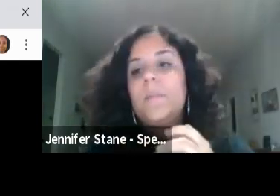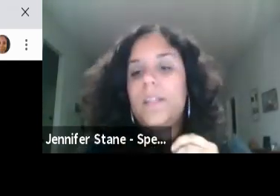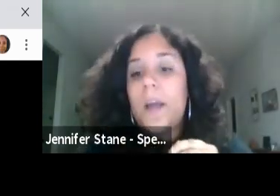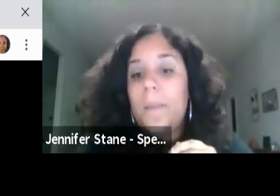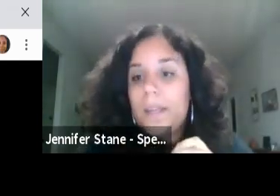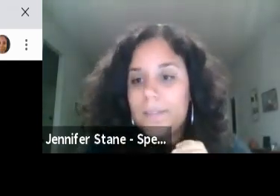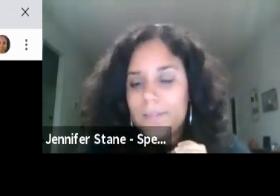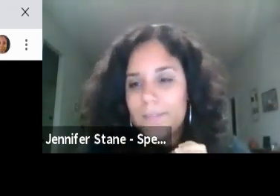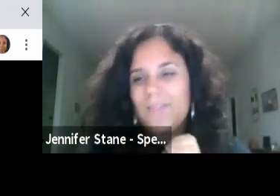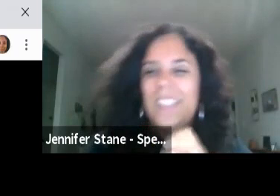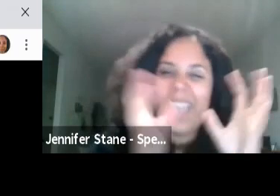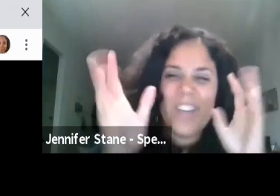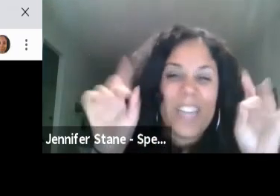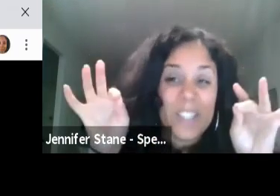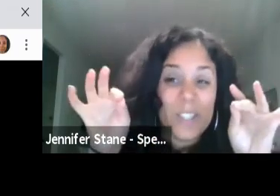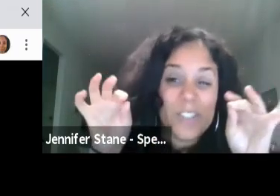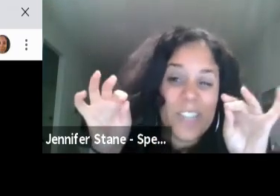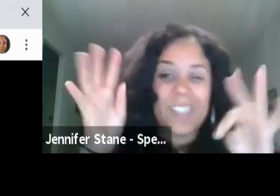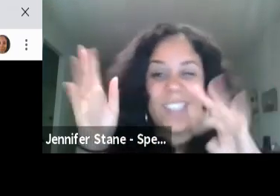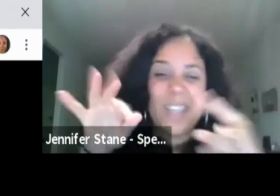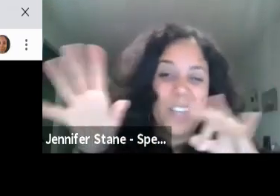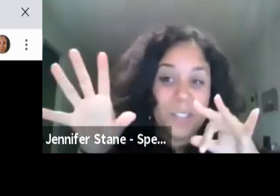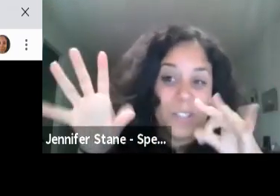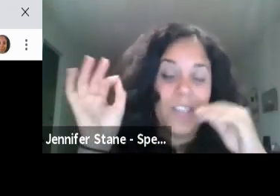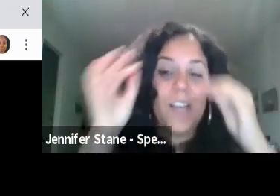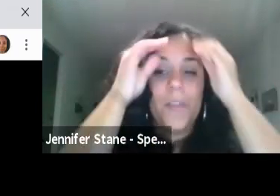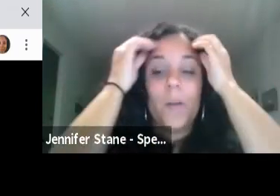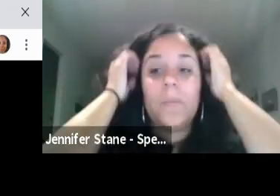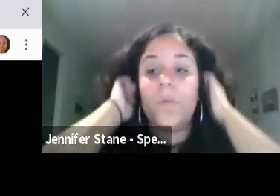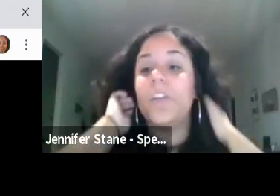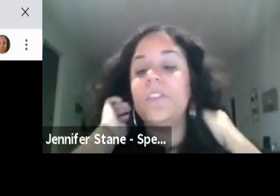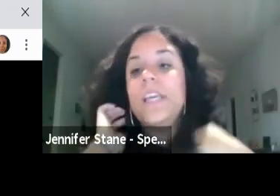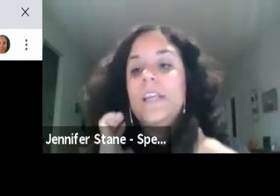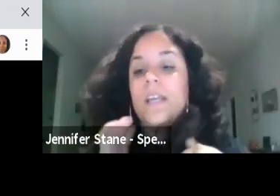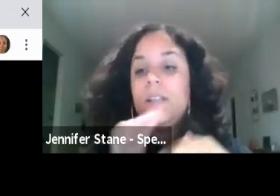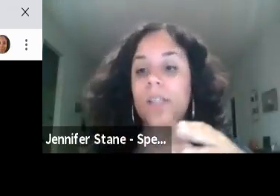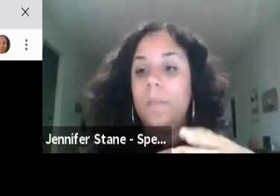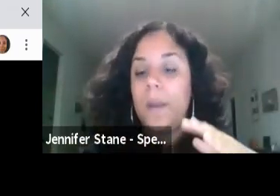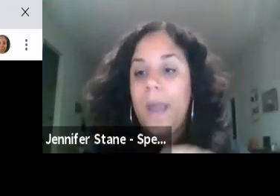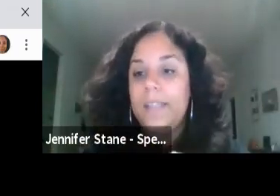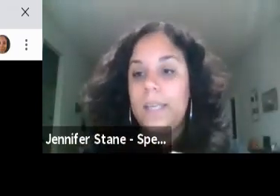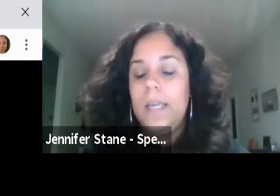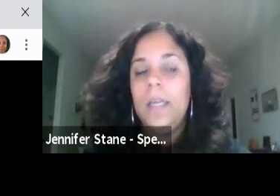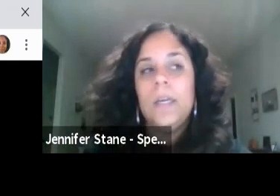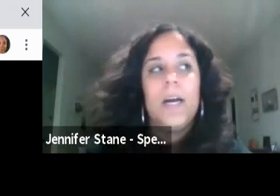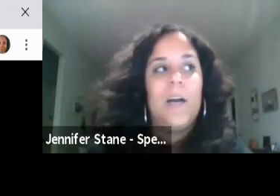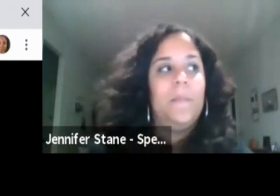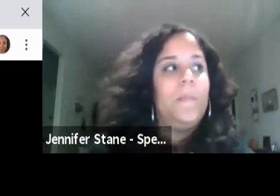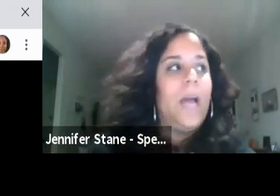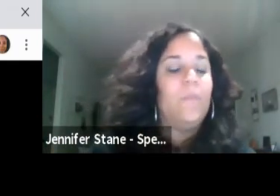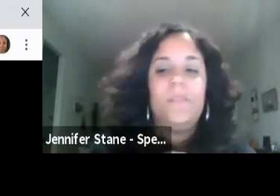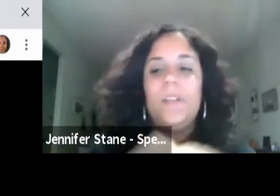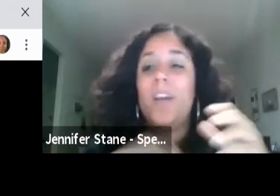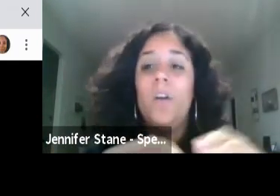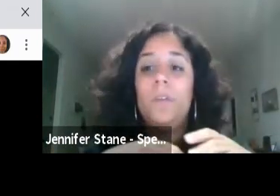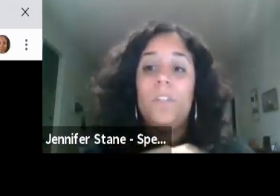Teledentistry is something that's coming. It's here-ish. Like I said, it's here-ish. There are people who are using it in some capacity.